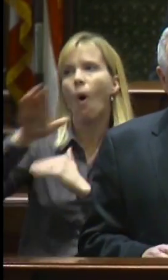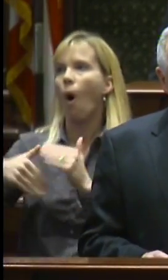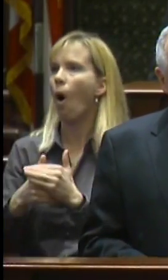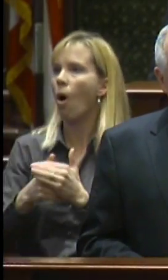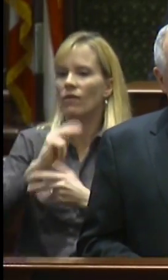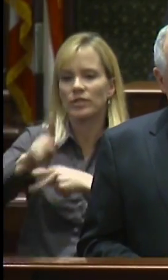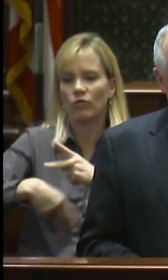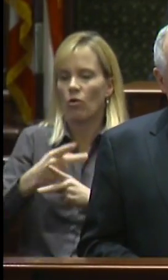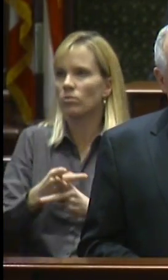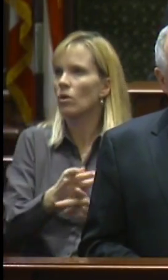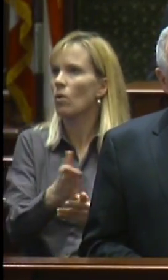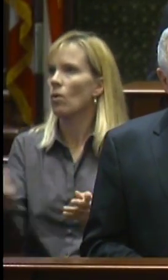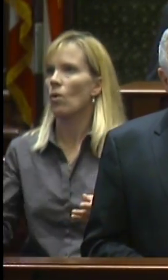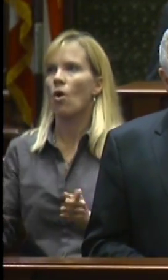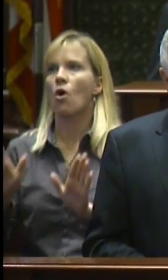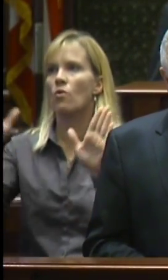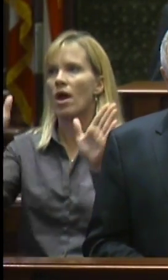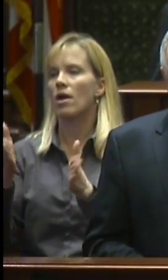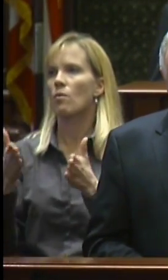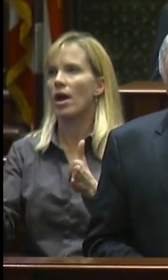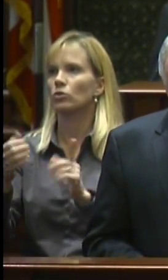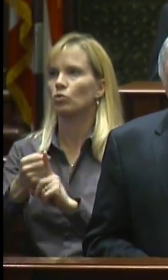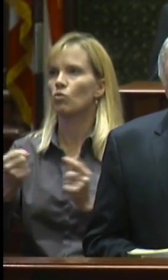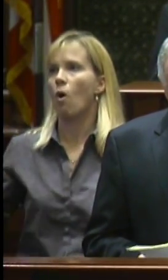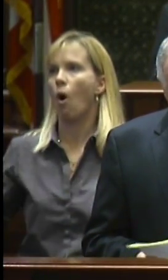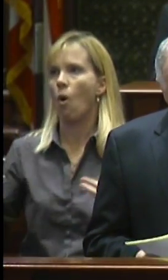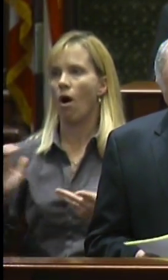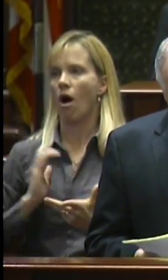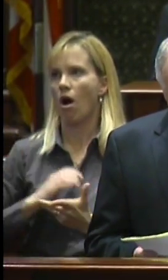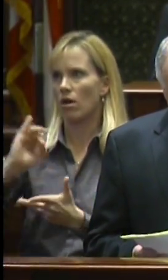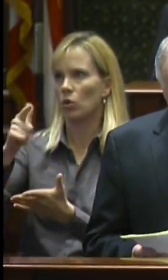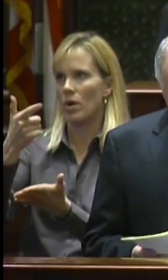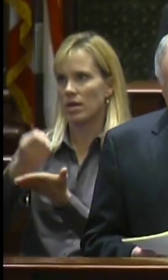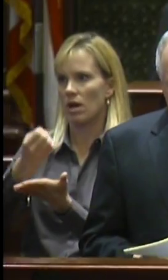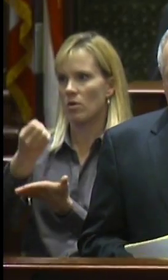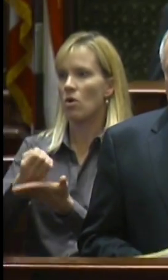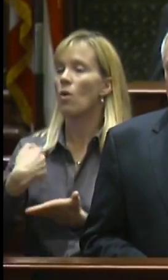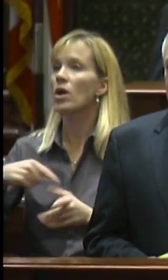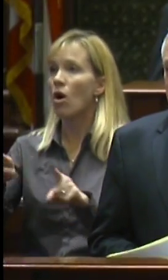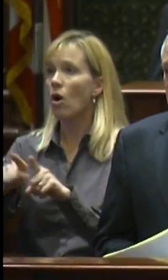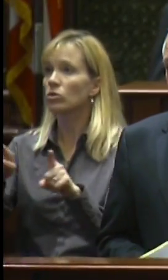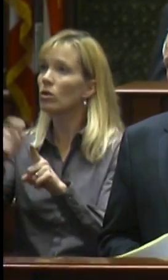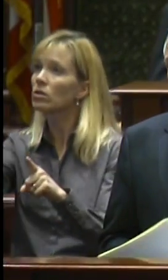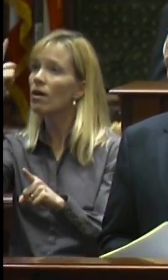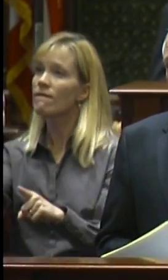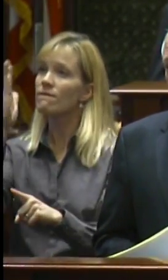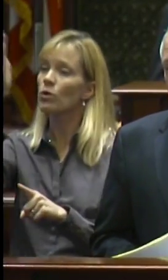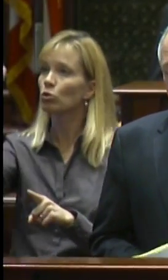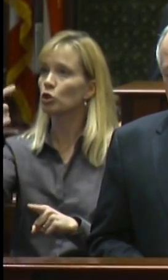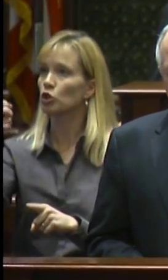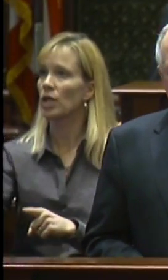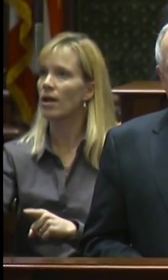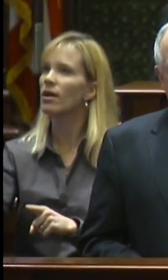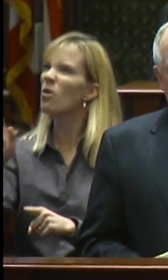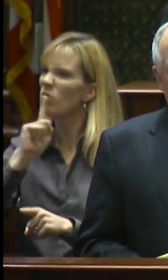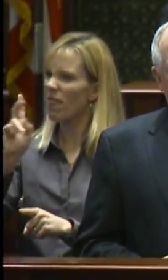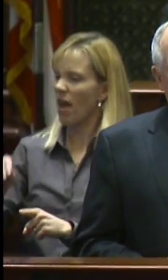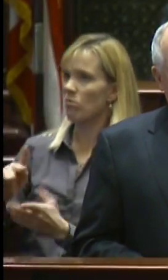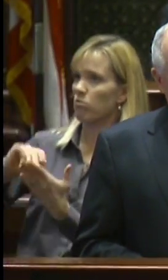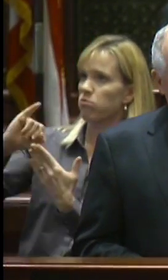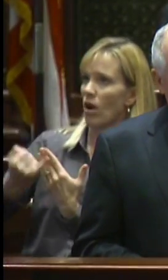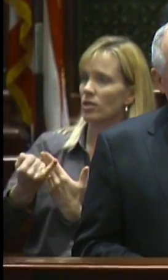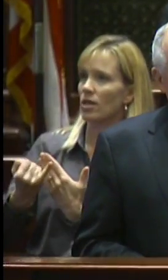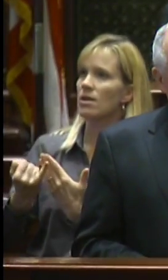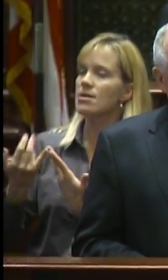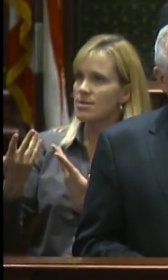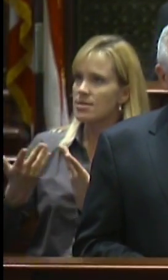its forms is a great way to grow the Illinois economy. We also understand that FutureGen, a project that